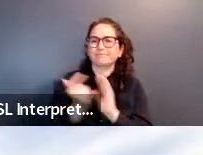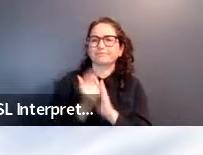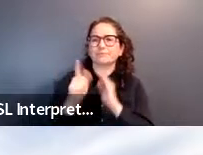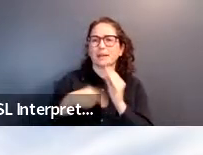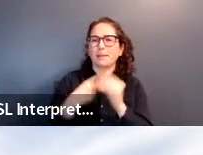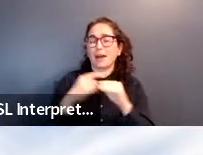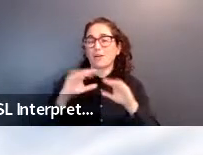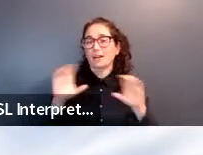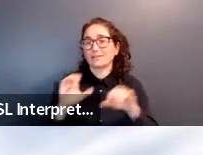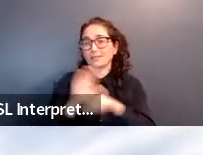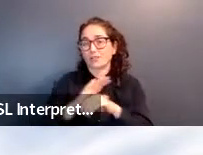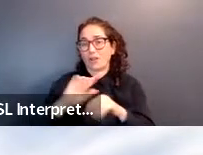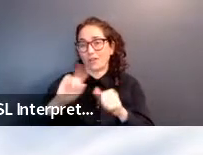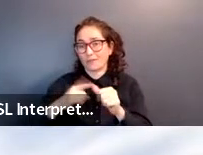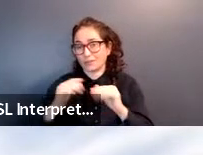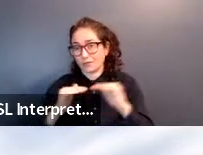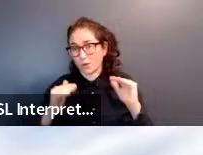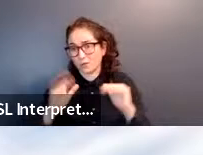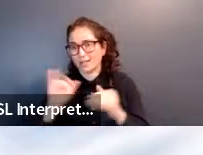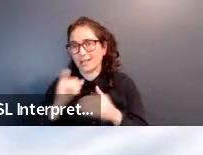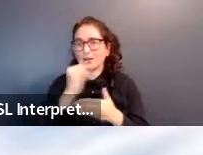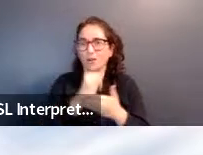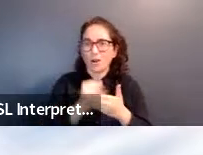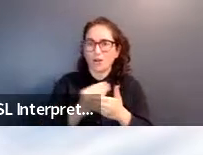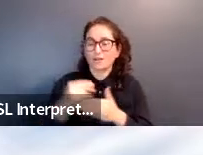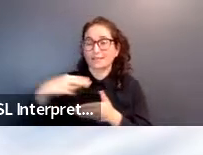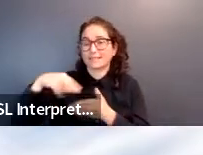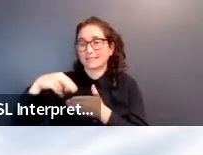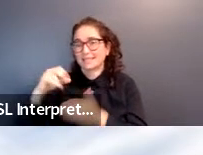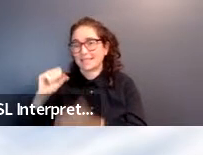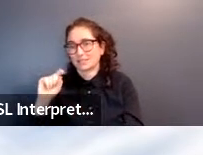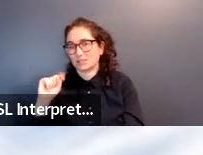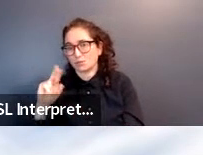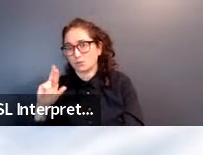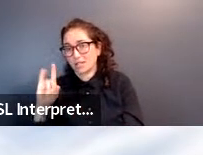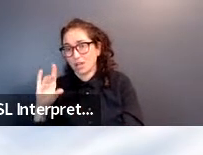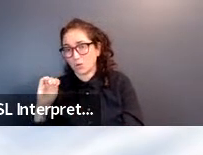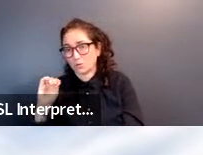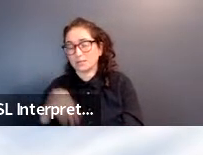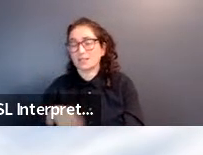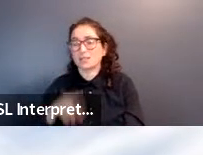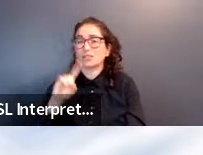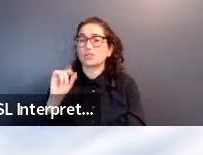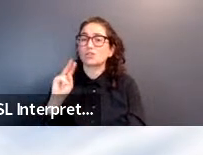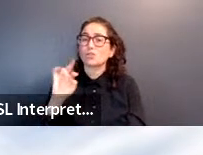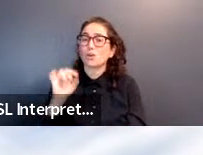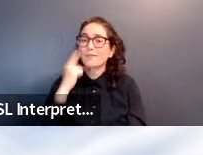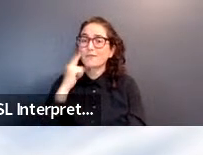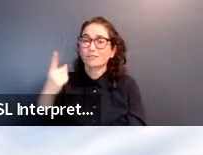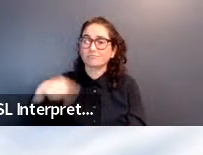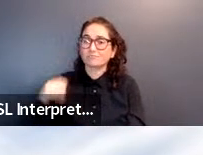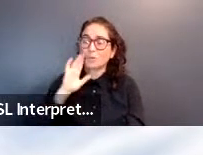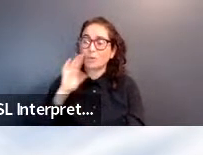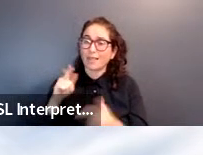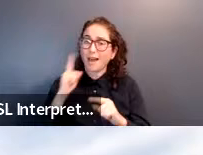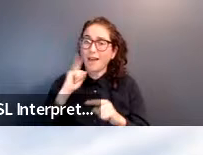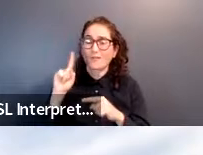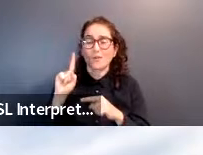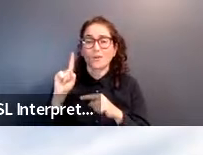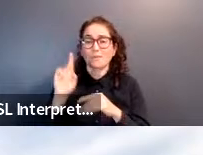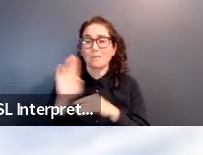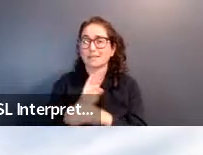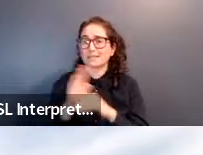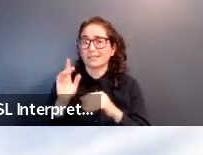on the ground floor, like art and dance studios. Zoning for economic opportunity will allow these businesses to locate along any commercial